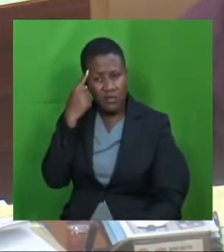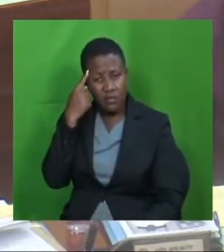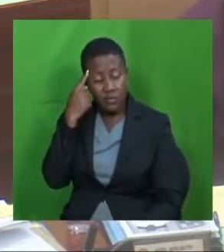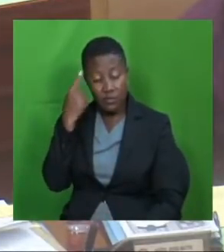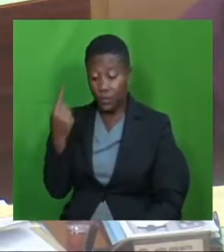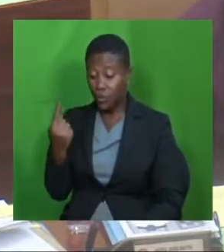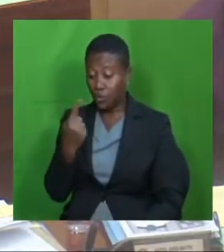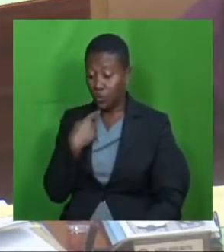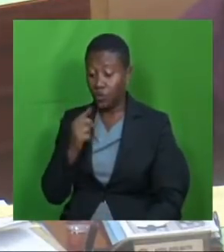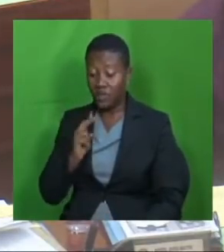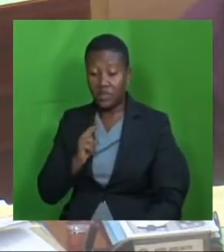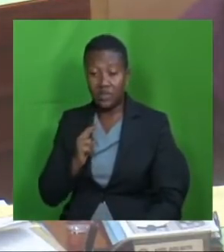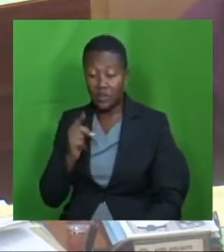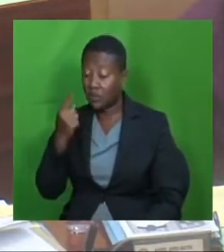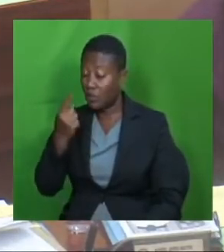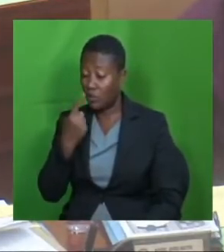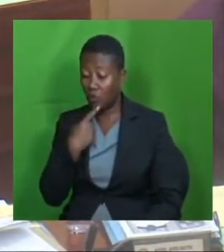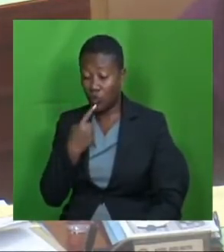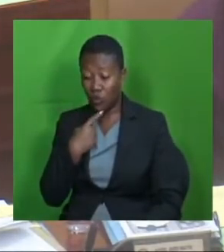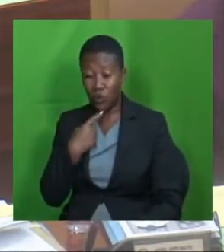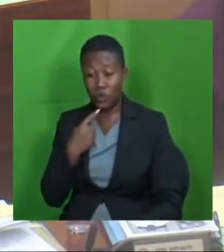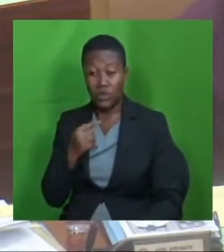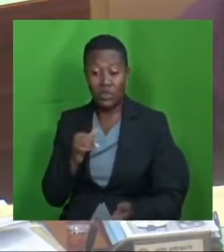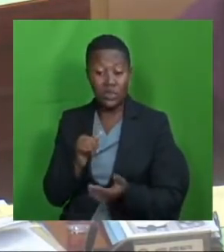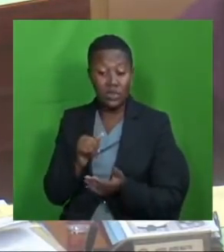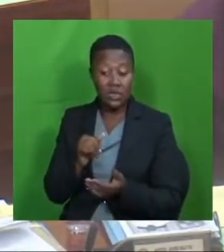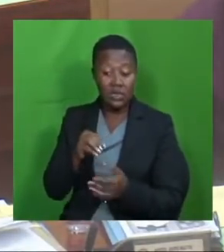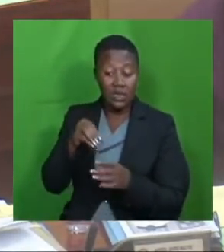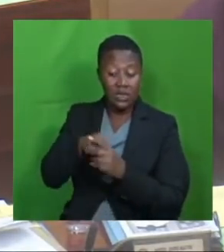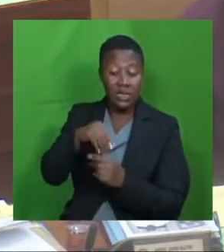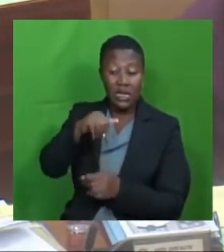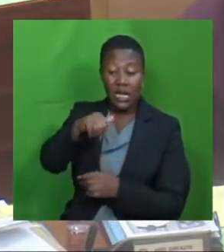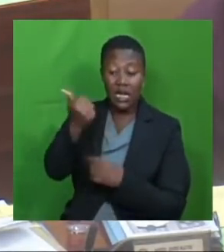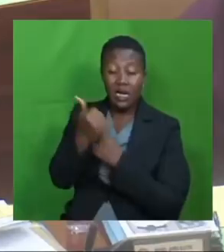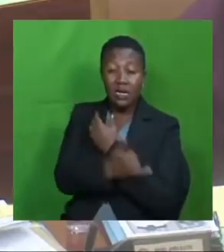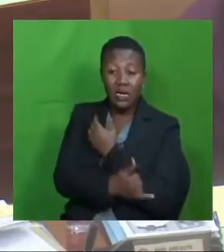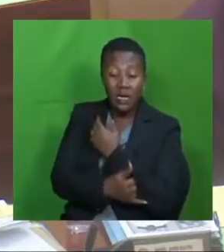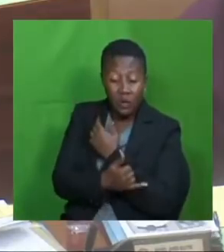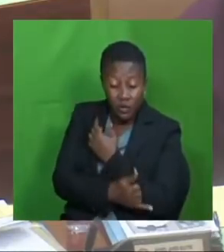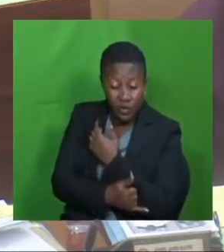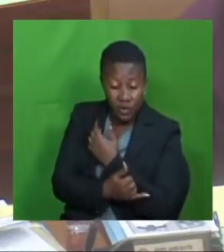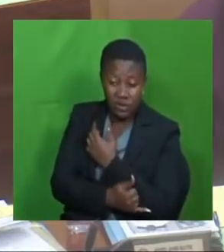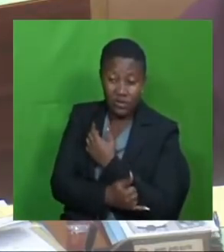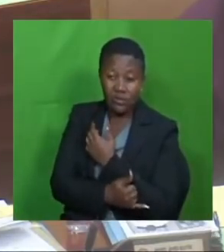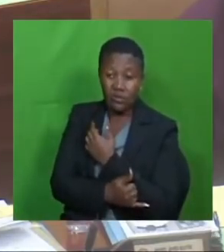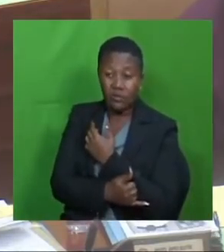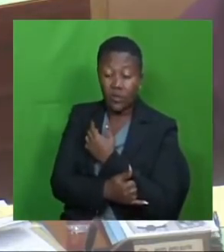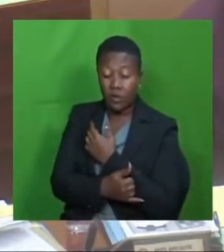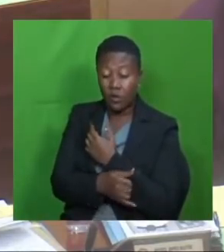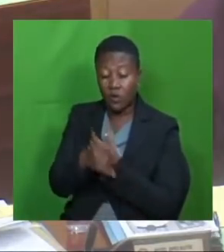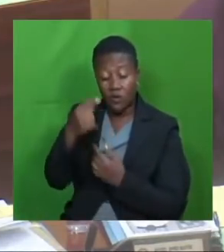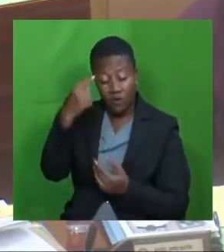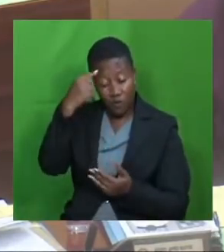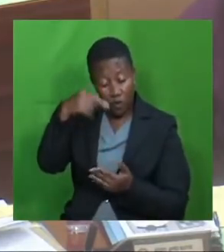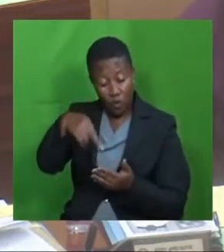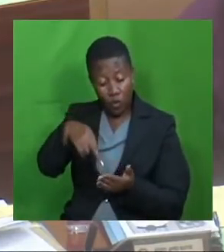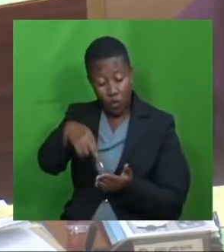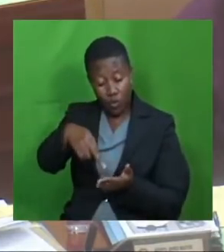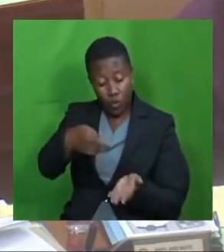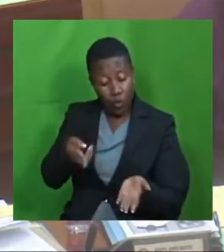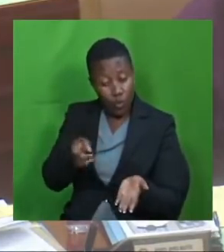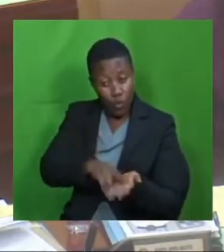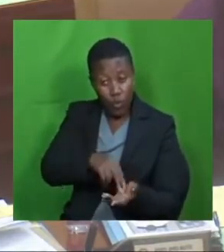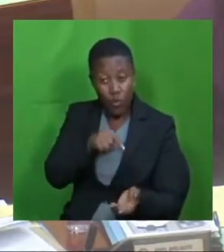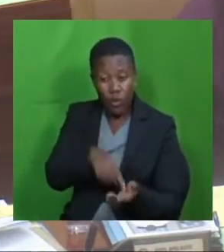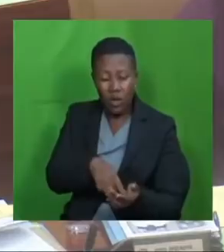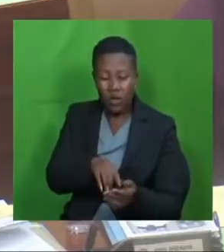that in other countries, Mr. Speaker, for the record, nowhere